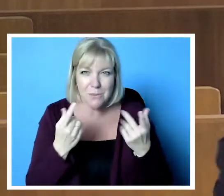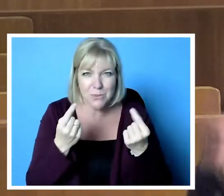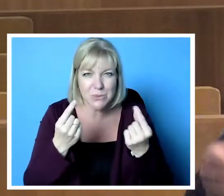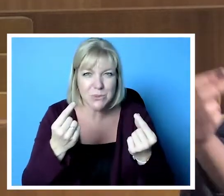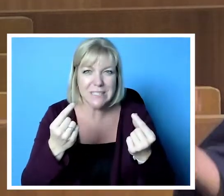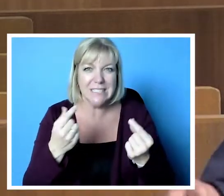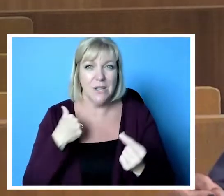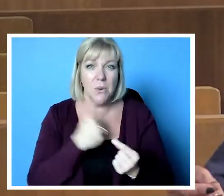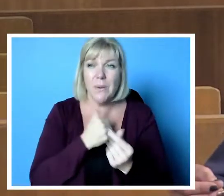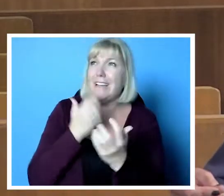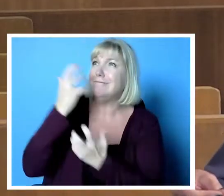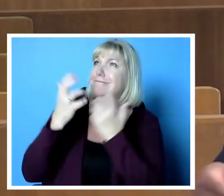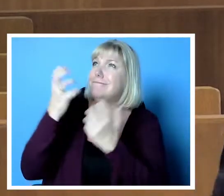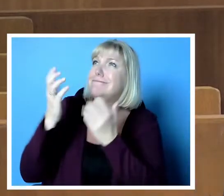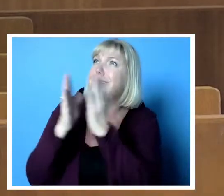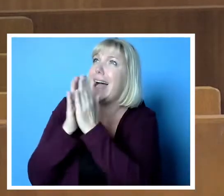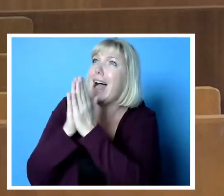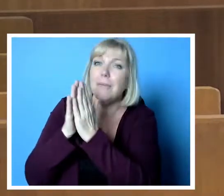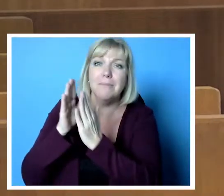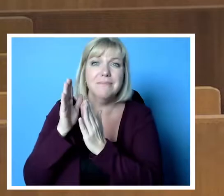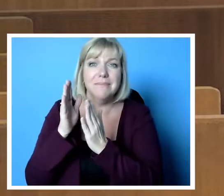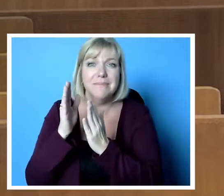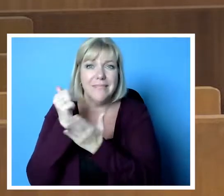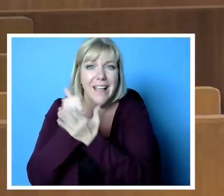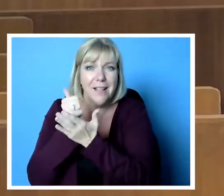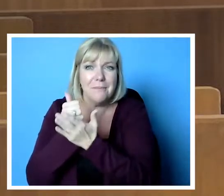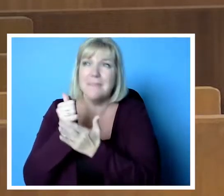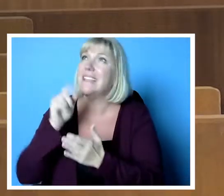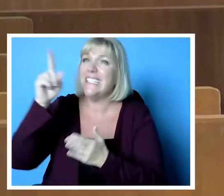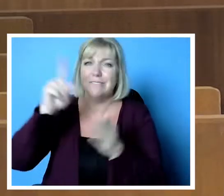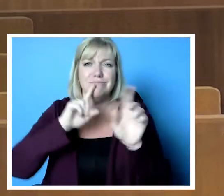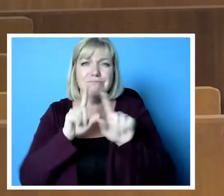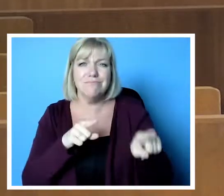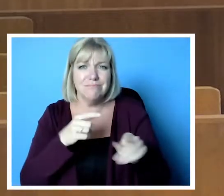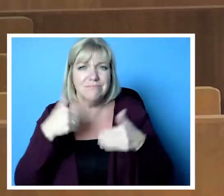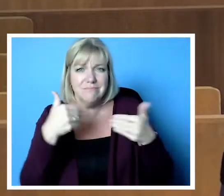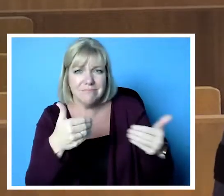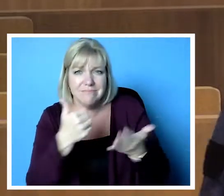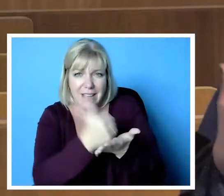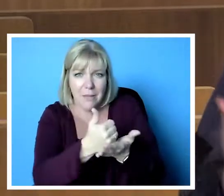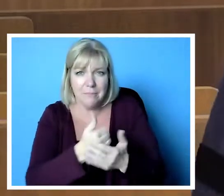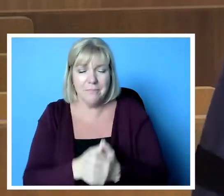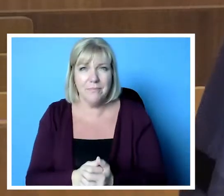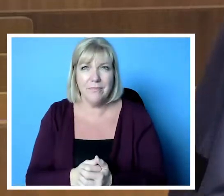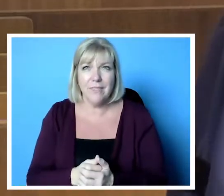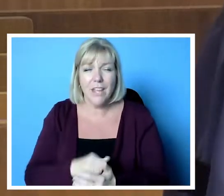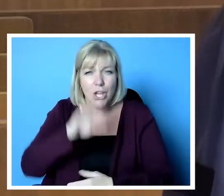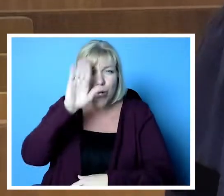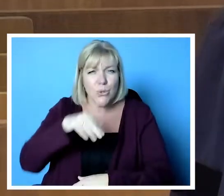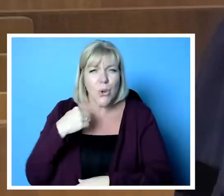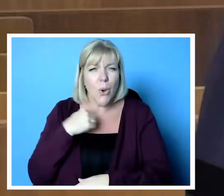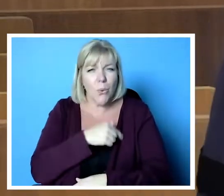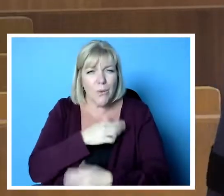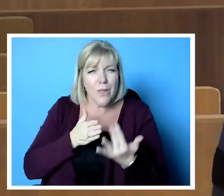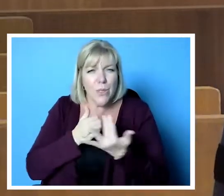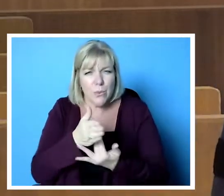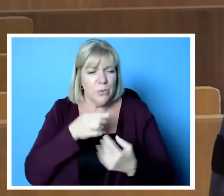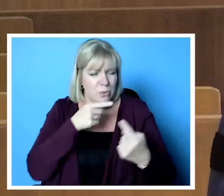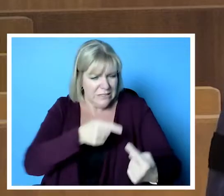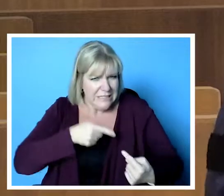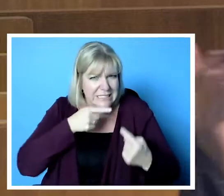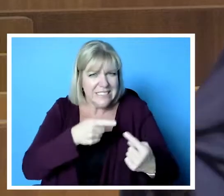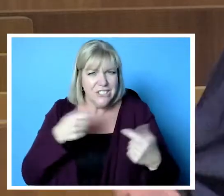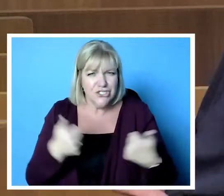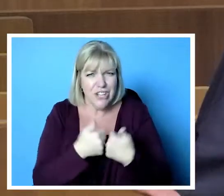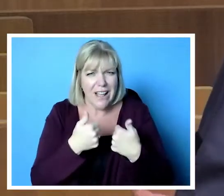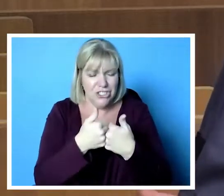when we cry out for help. When we are going through difficult challenges, the most painful question is to wonder